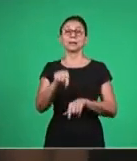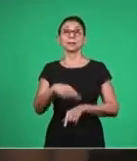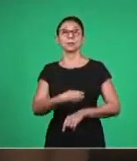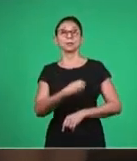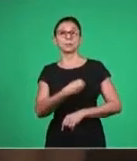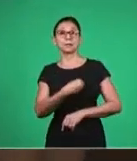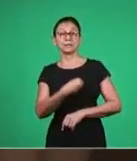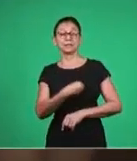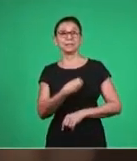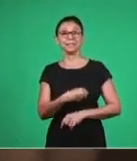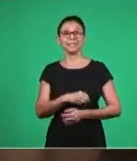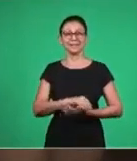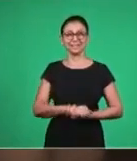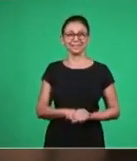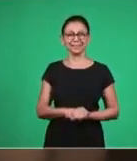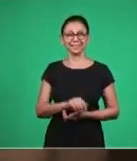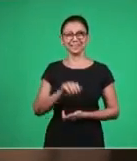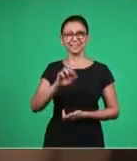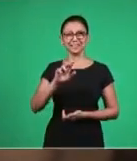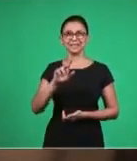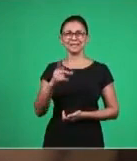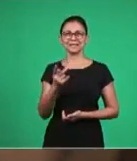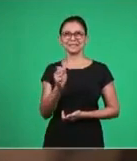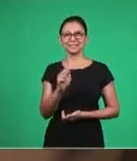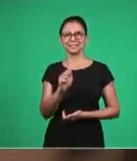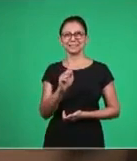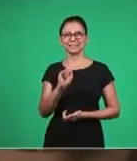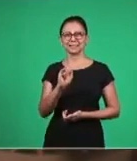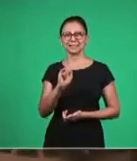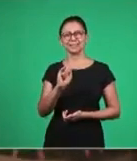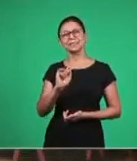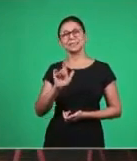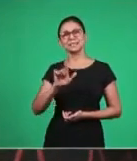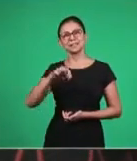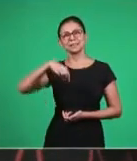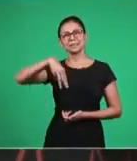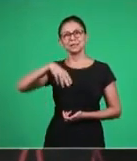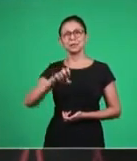that our brother Raí Siqueira,